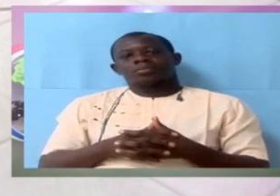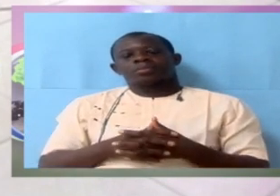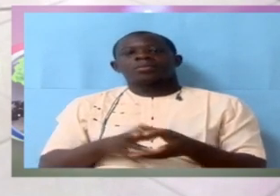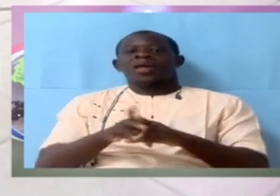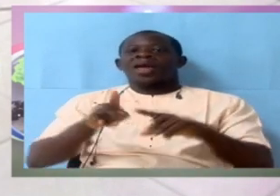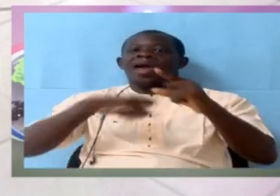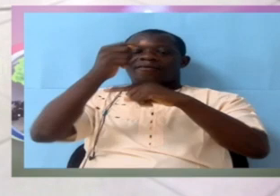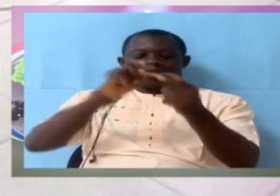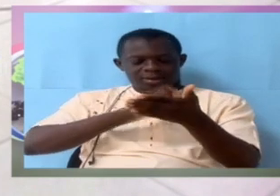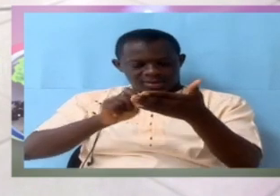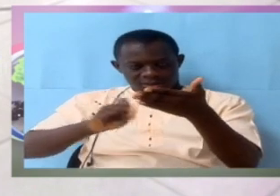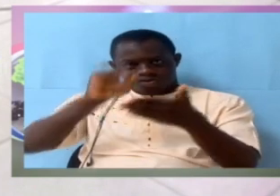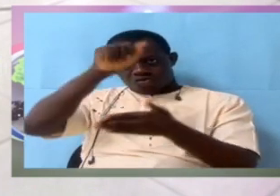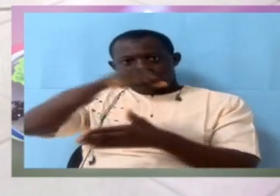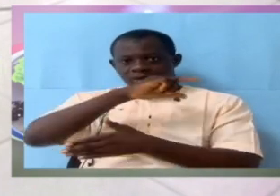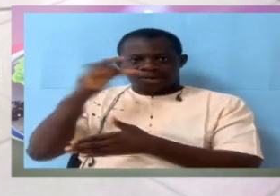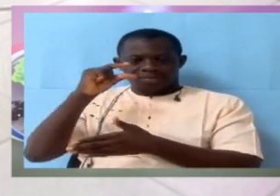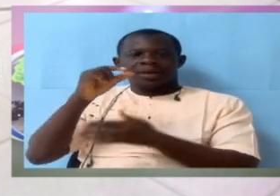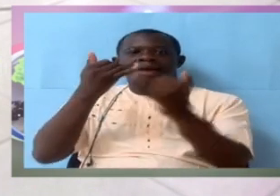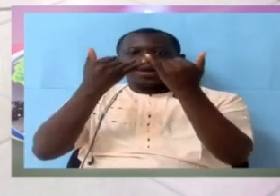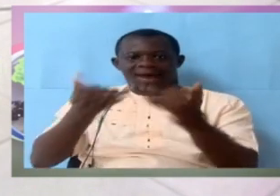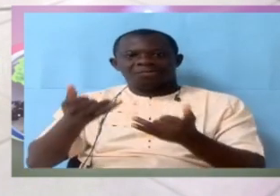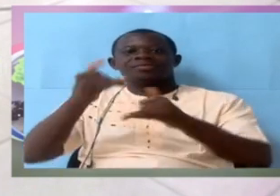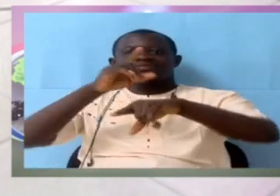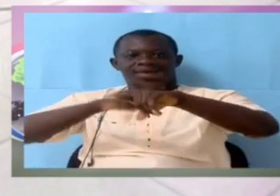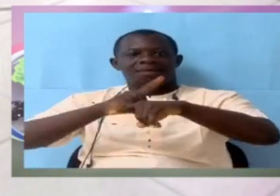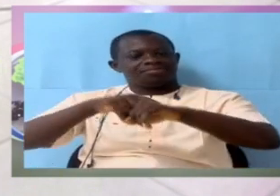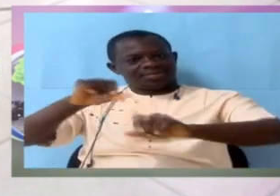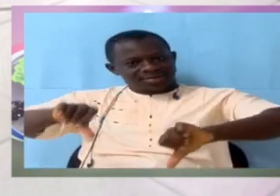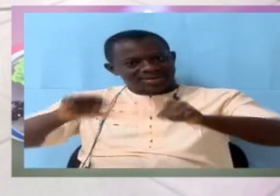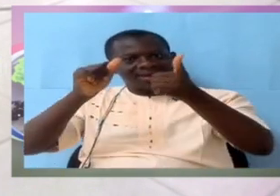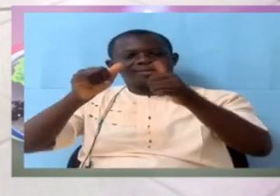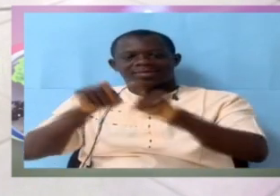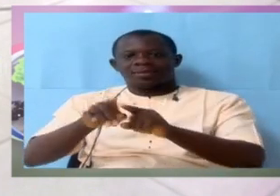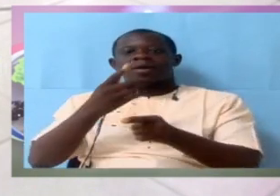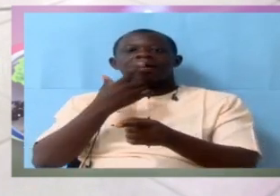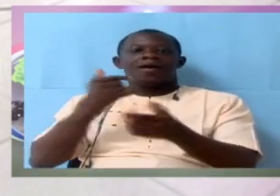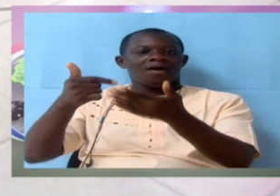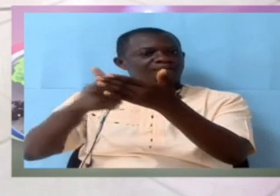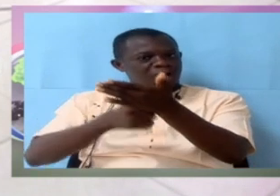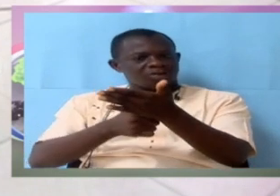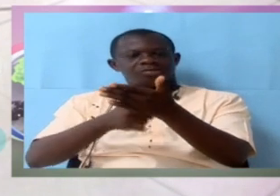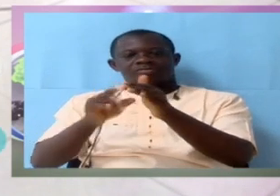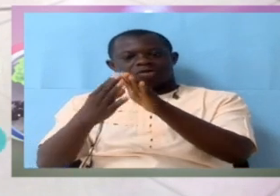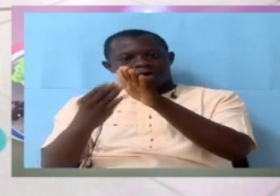After writing down your name, that's the time they will take their blood samples.